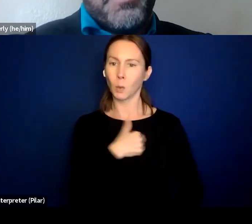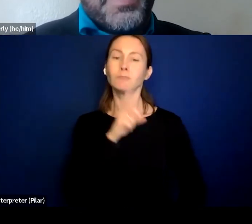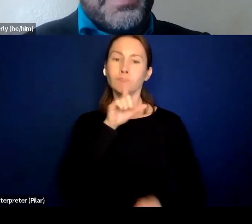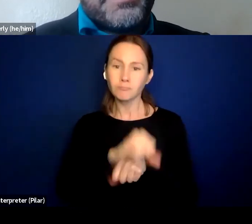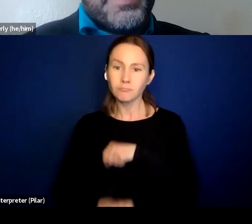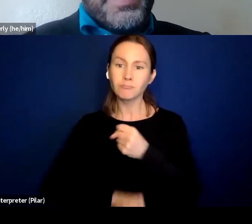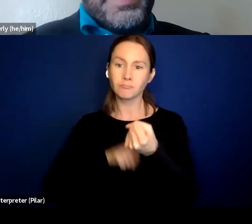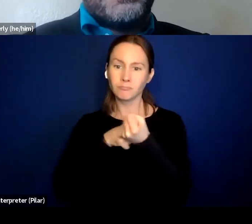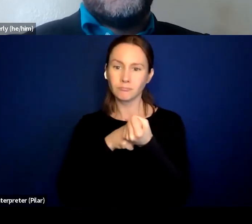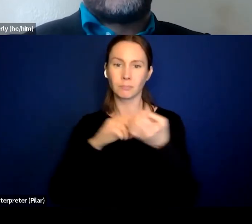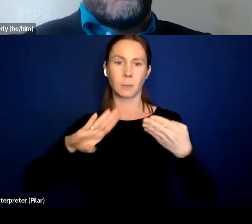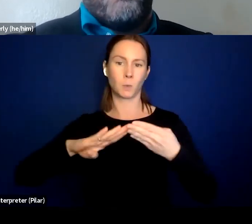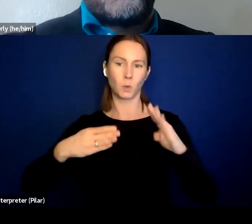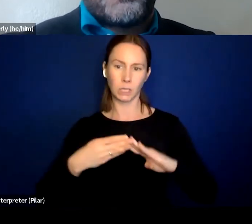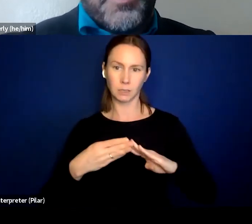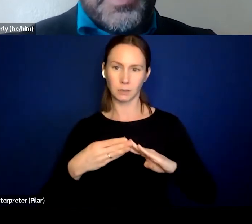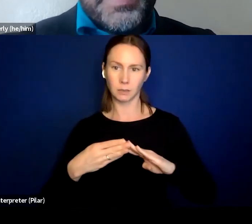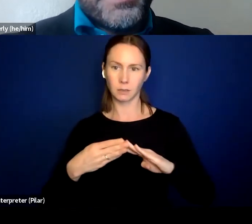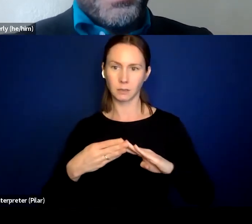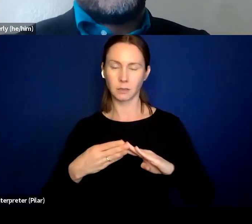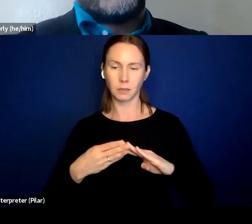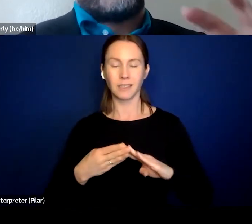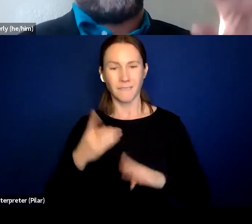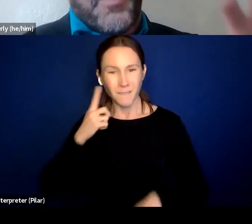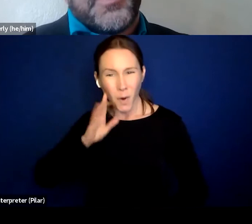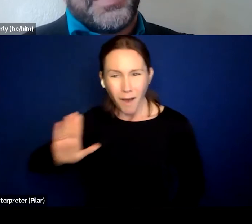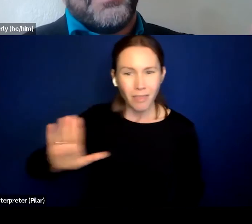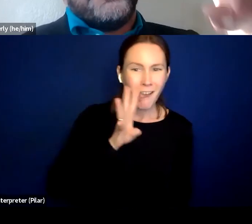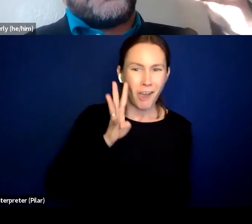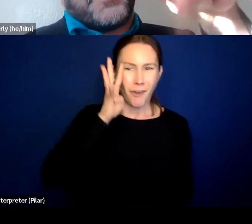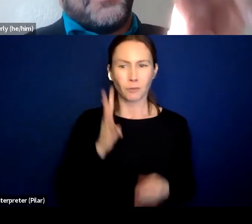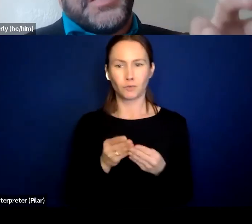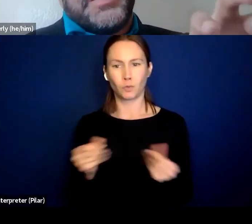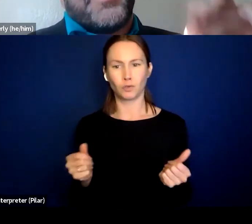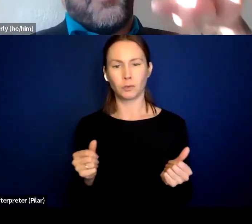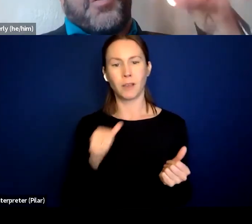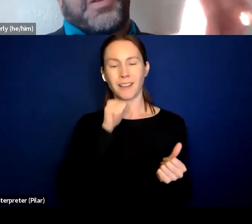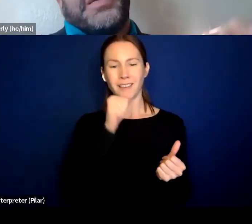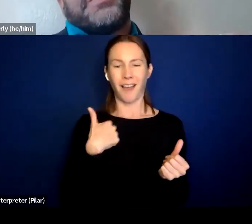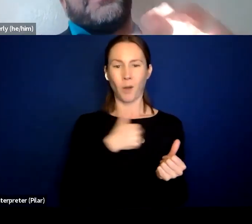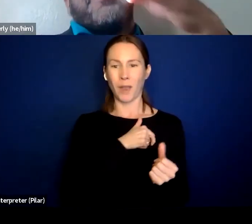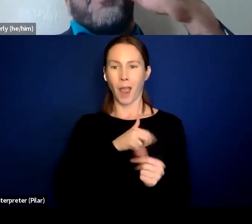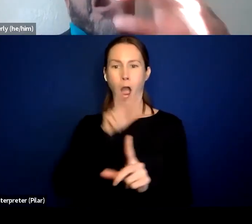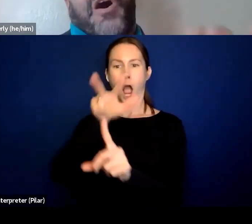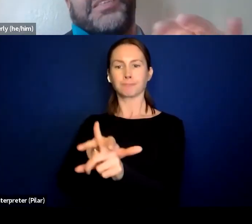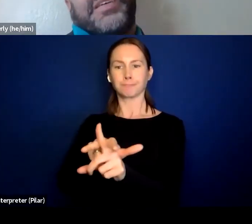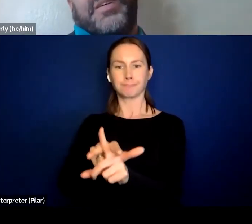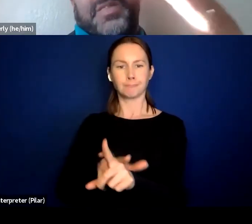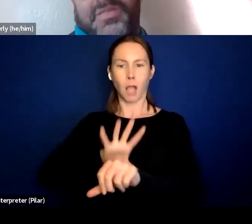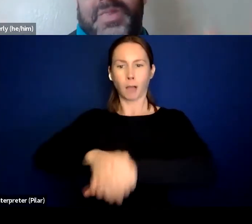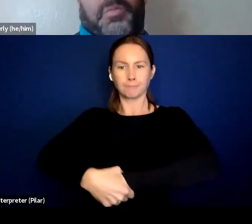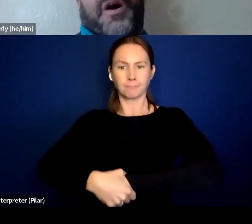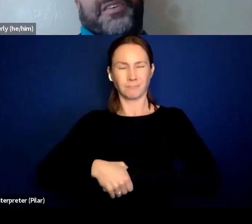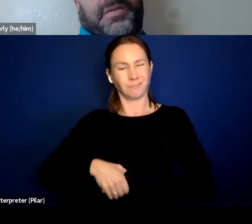supporting the communities in its own solutions instead of imposing solutions or beliefs